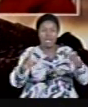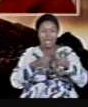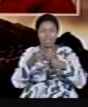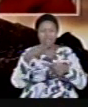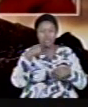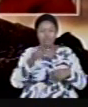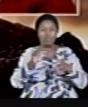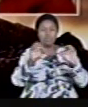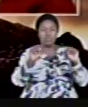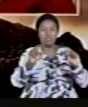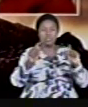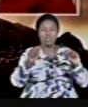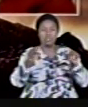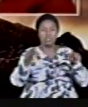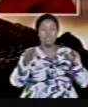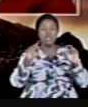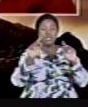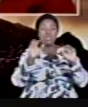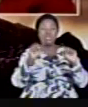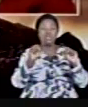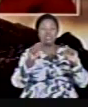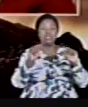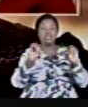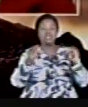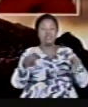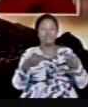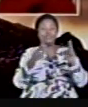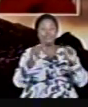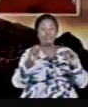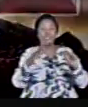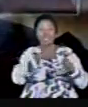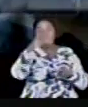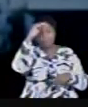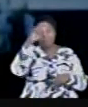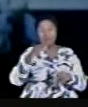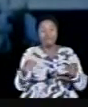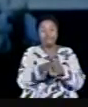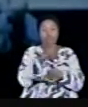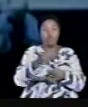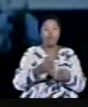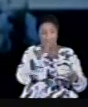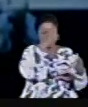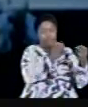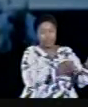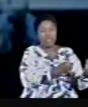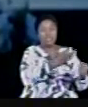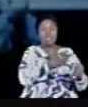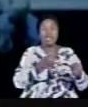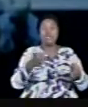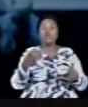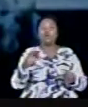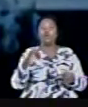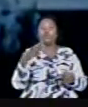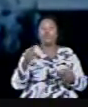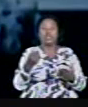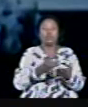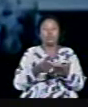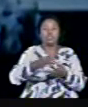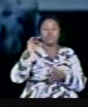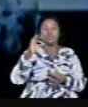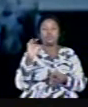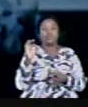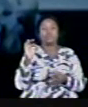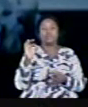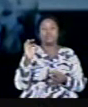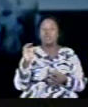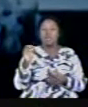of faith and of the Holy Ghost. A man full of faith and the Holy Ghost. Look at